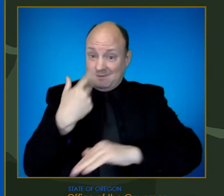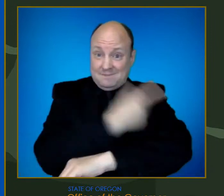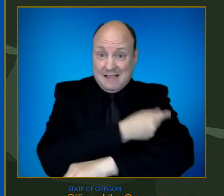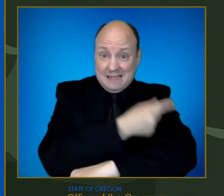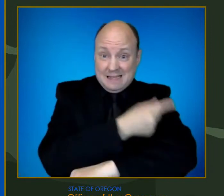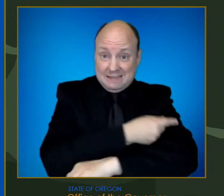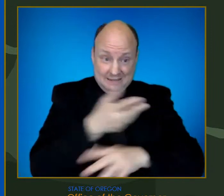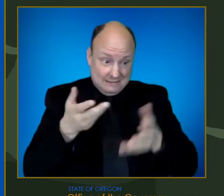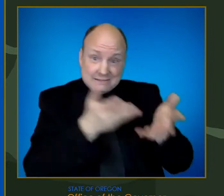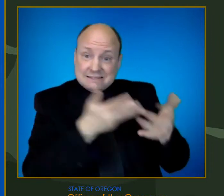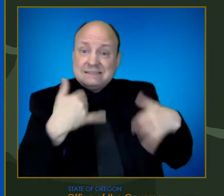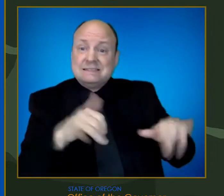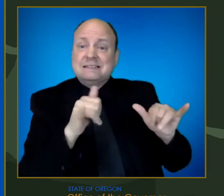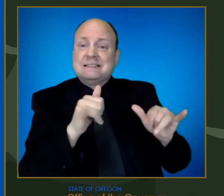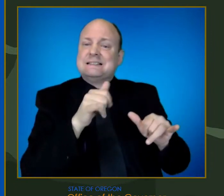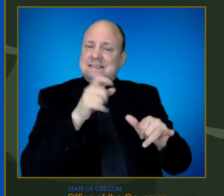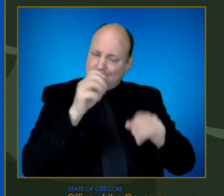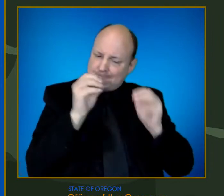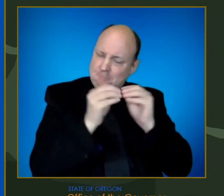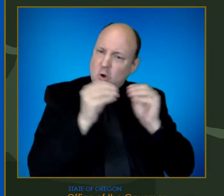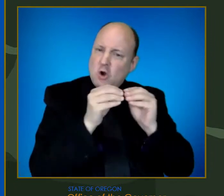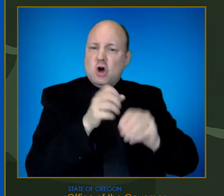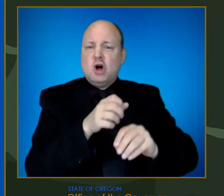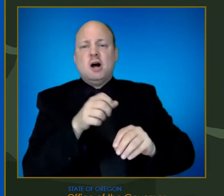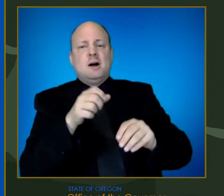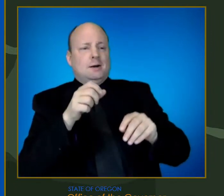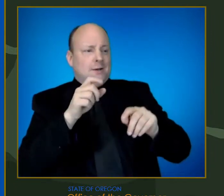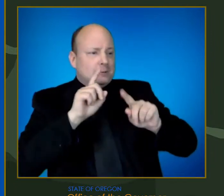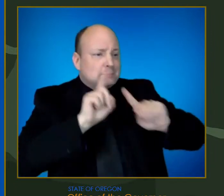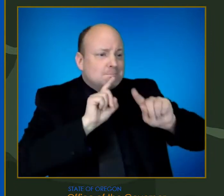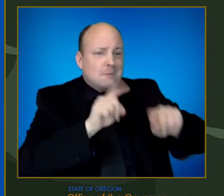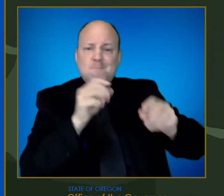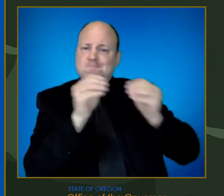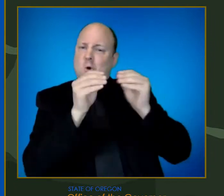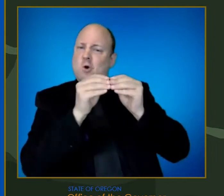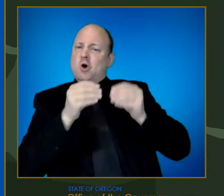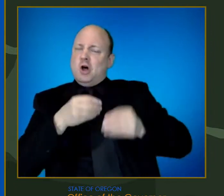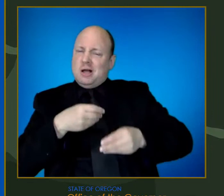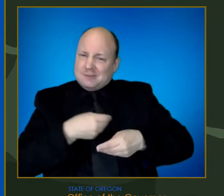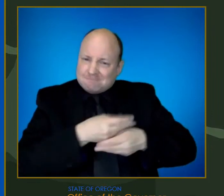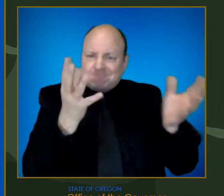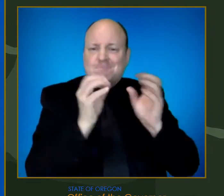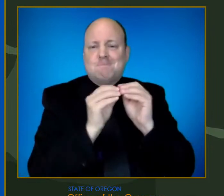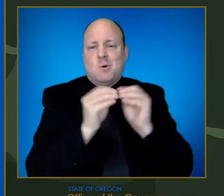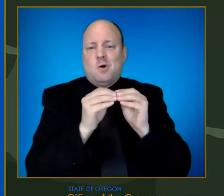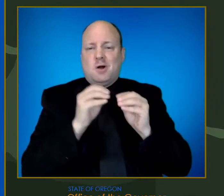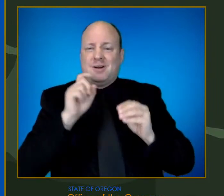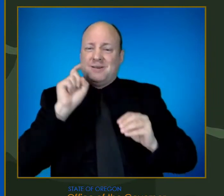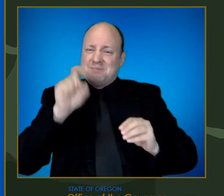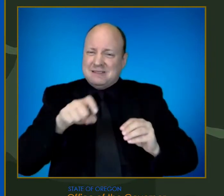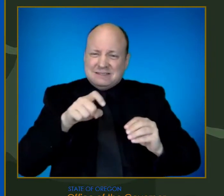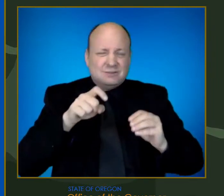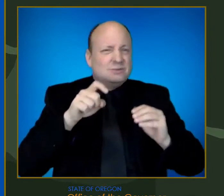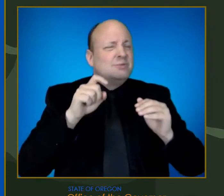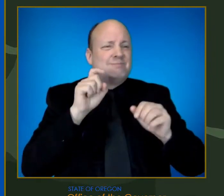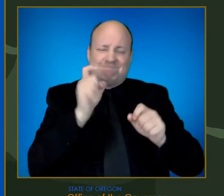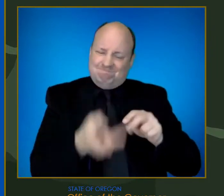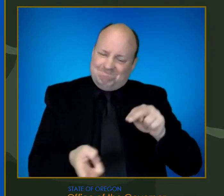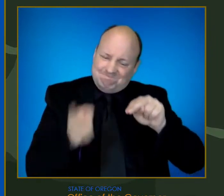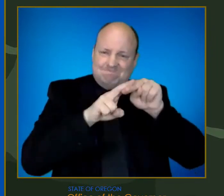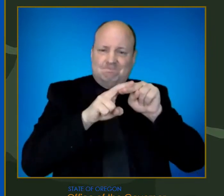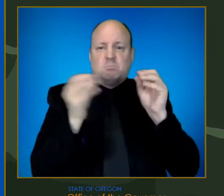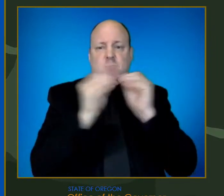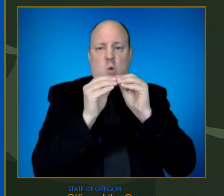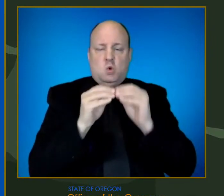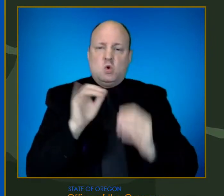response. OHA and our partners need to do more. As I've said since the outset of this vaccination effort, if we only prioritize